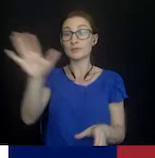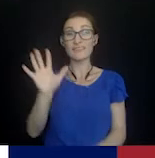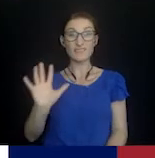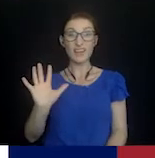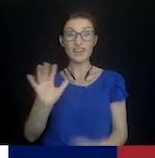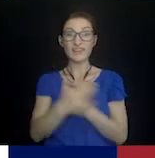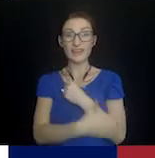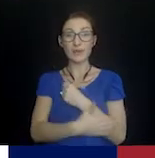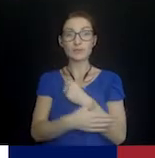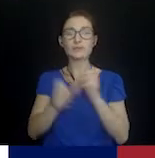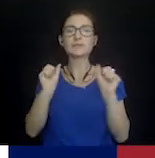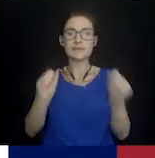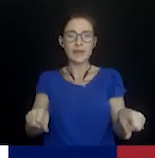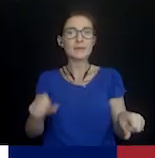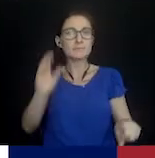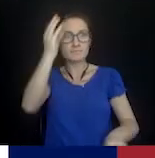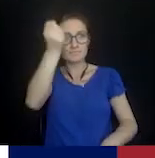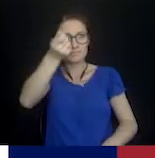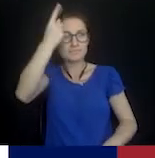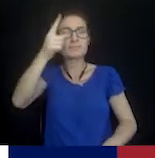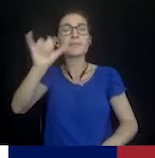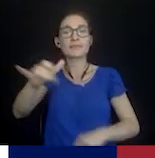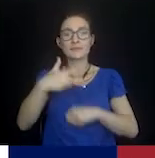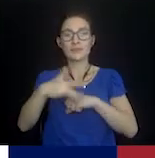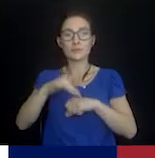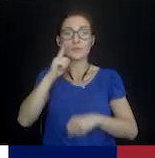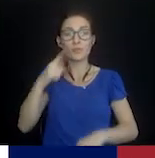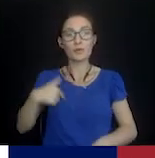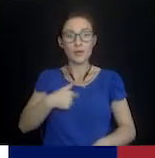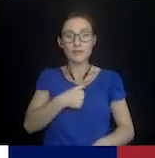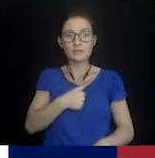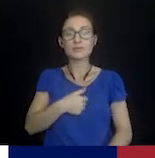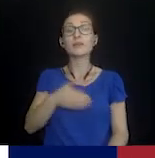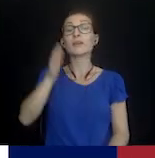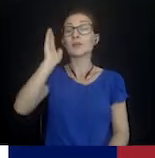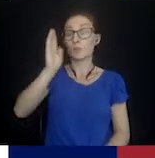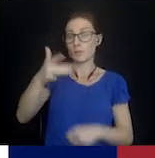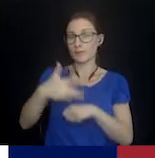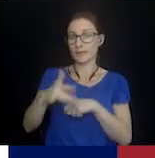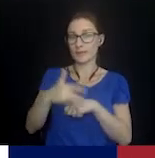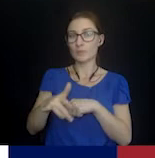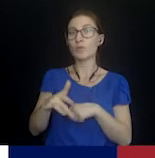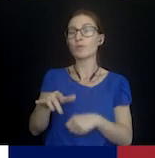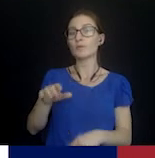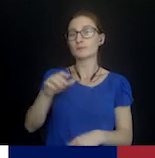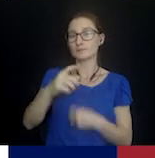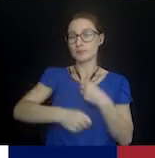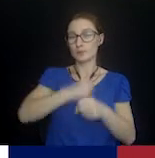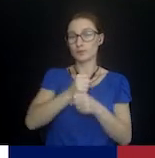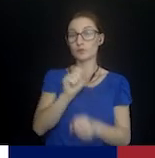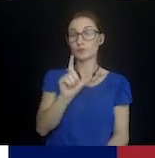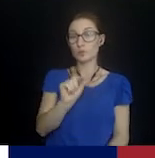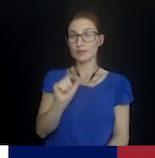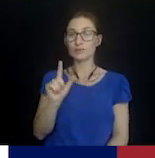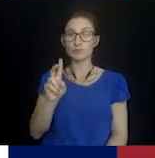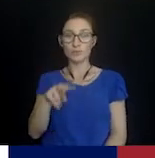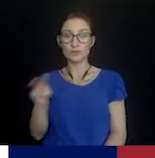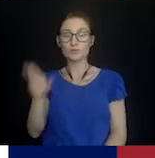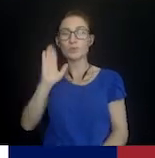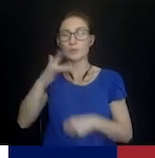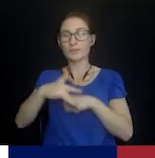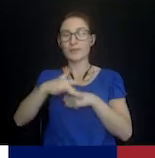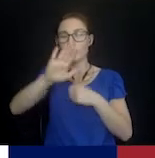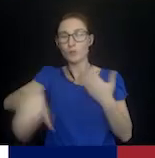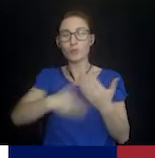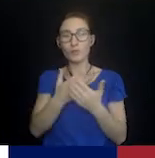for them. And this is something that will be available in all 67 counties for the 2022 elections. So something we'll